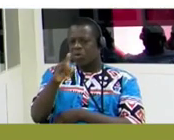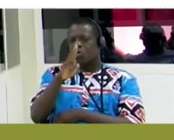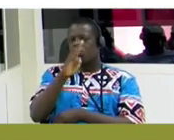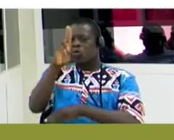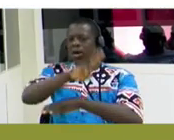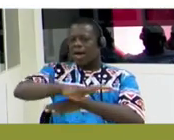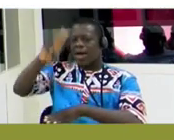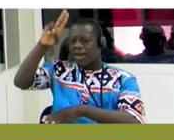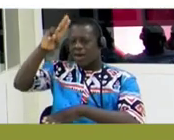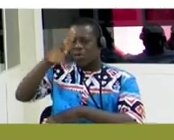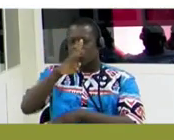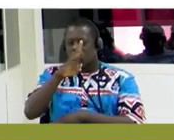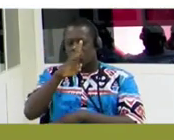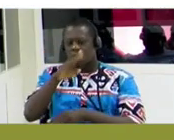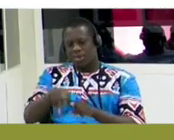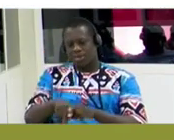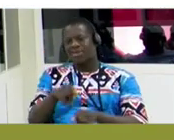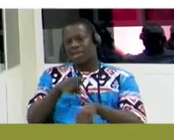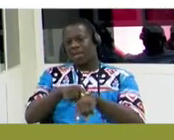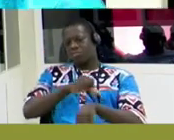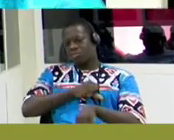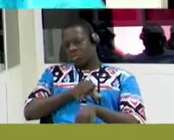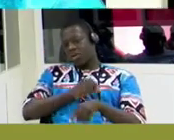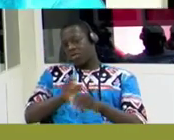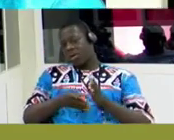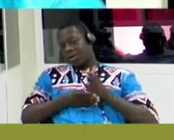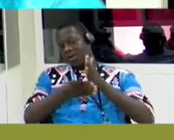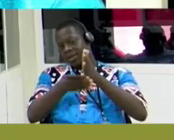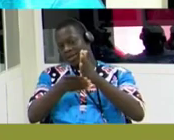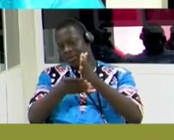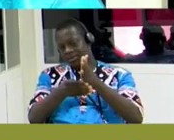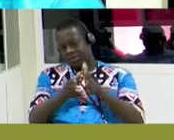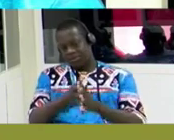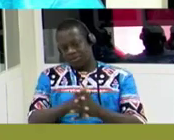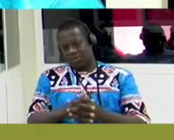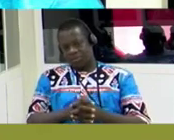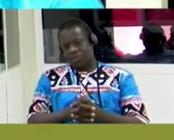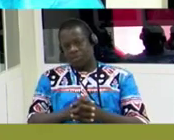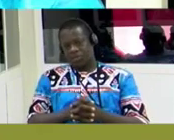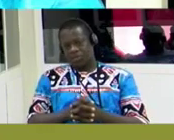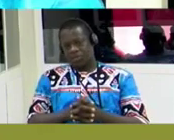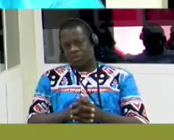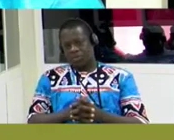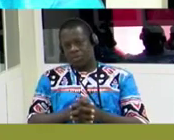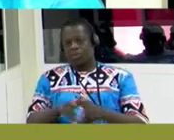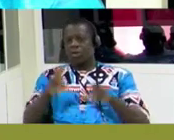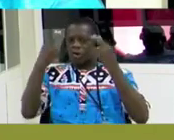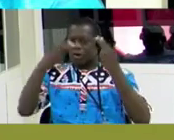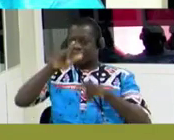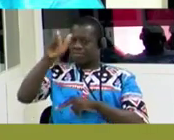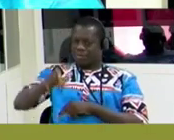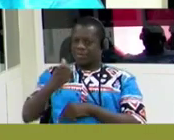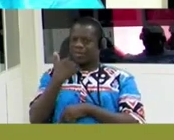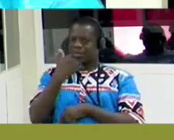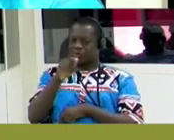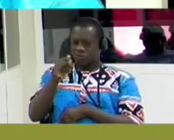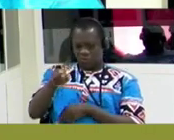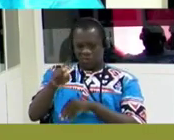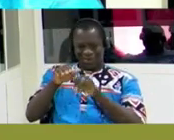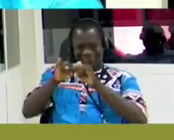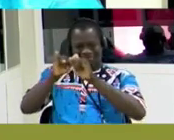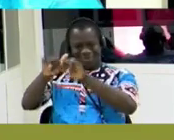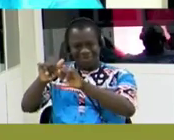there by that time. And you remained at State House until